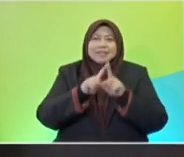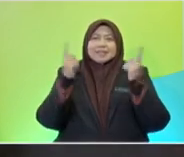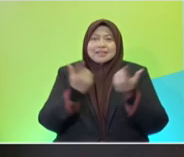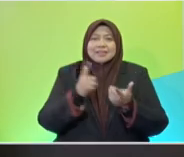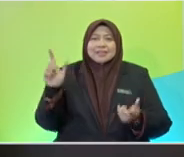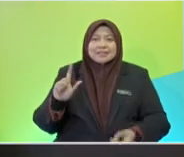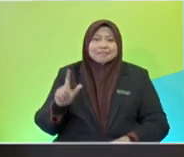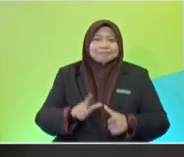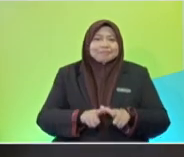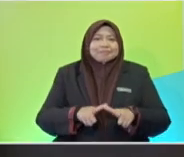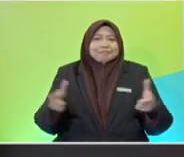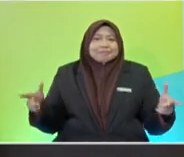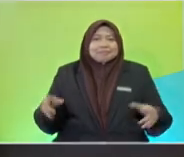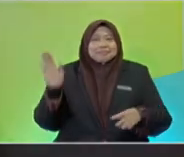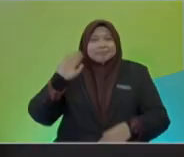bye!